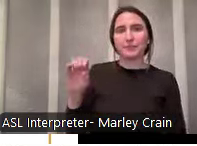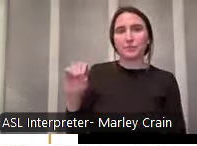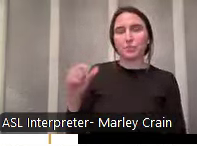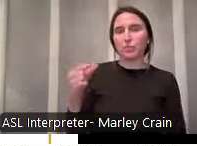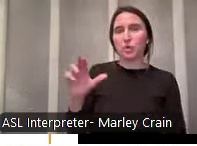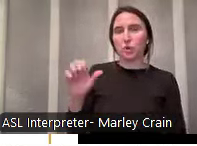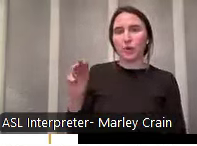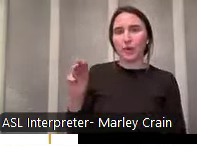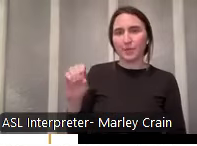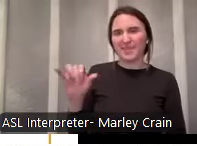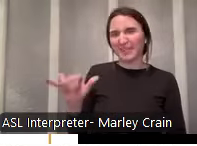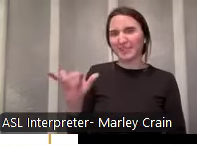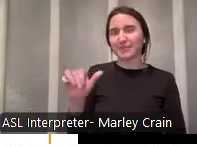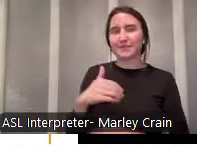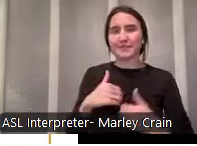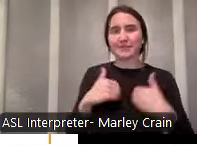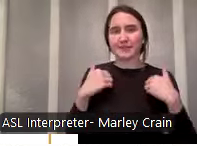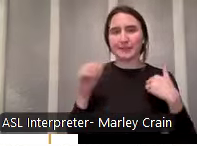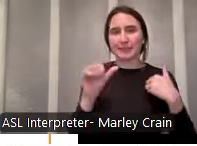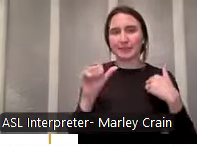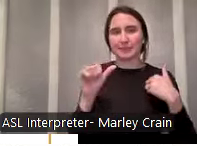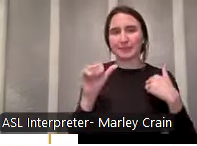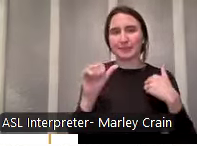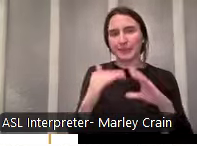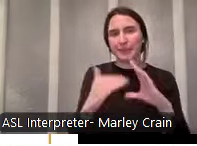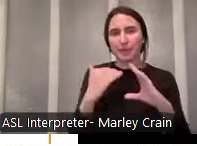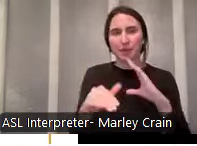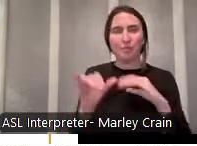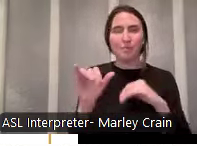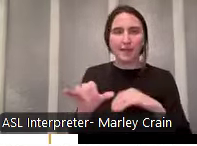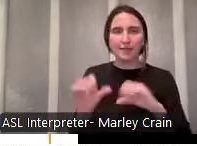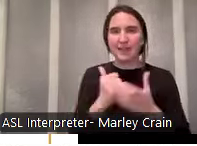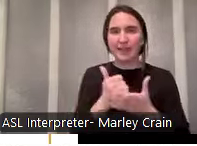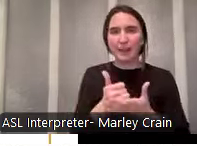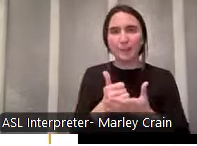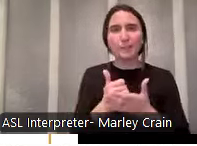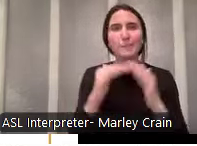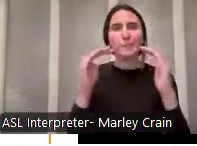And for older ELs, there are schools, transfer schools and international high